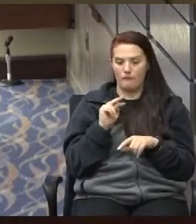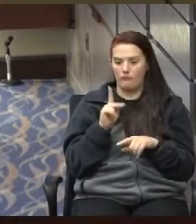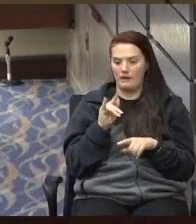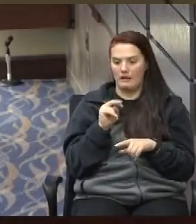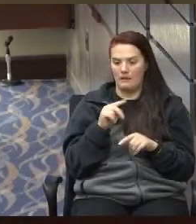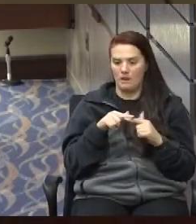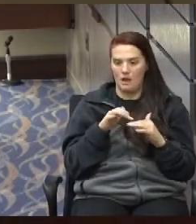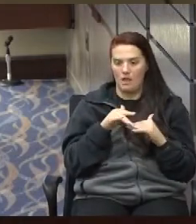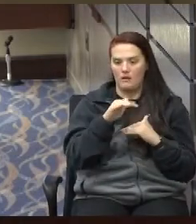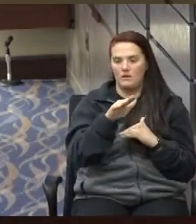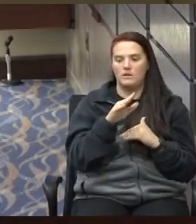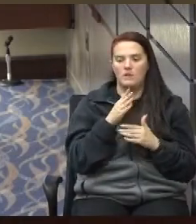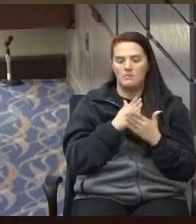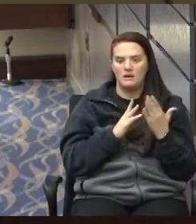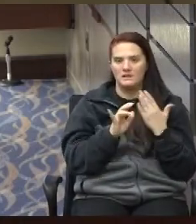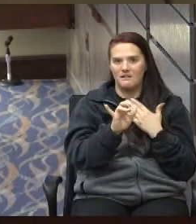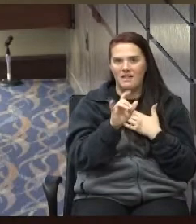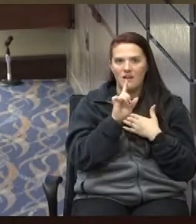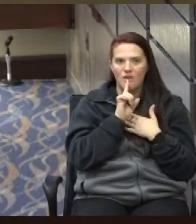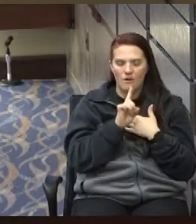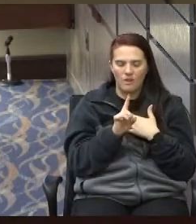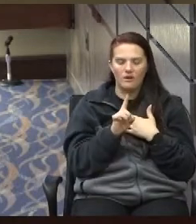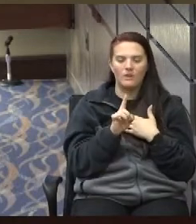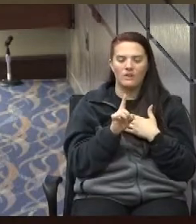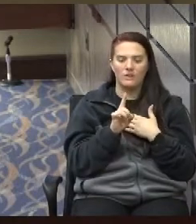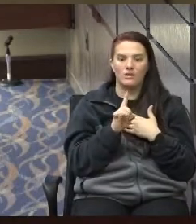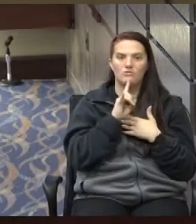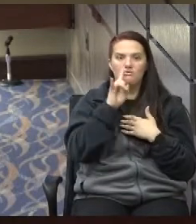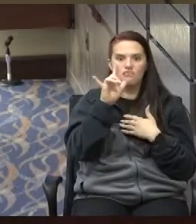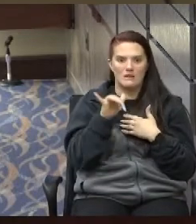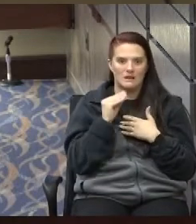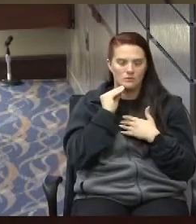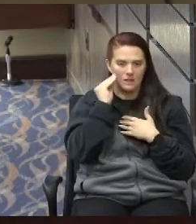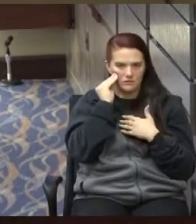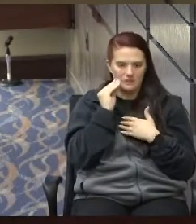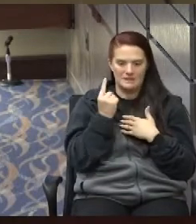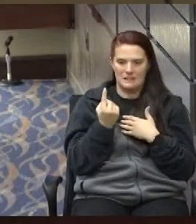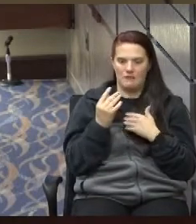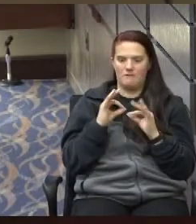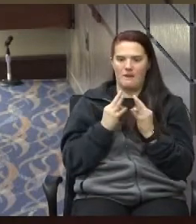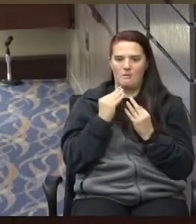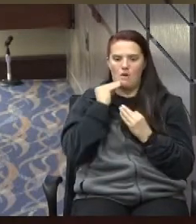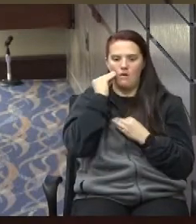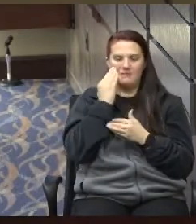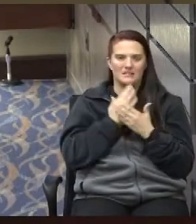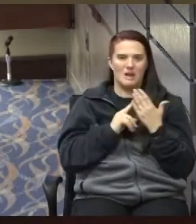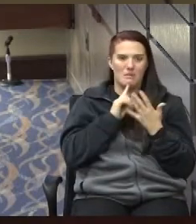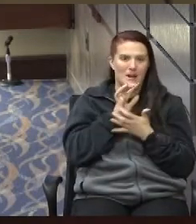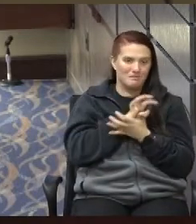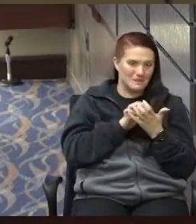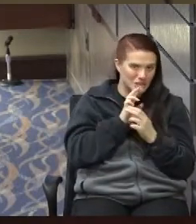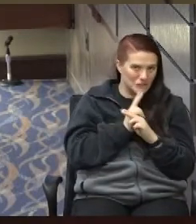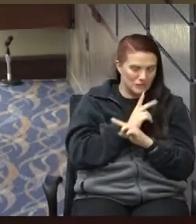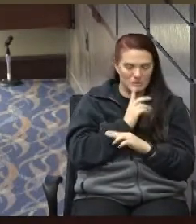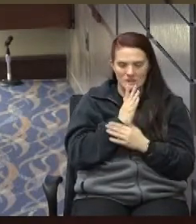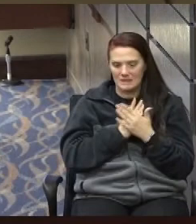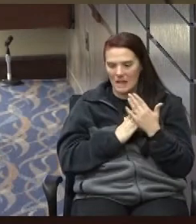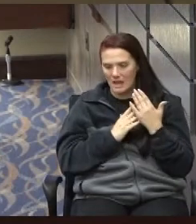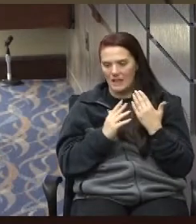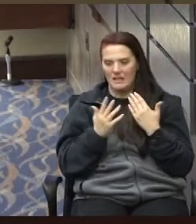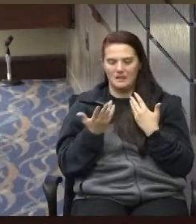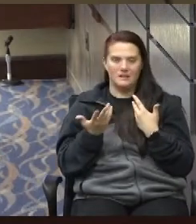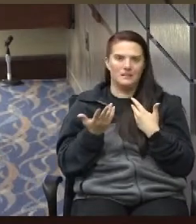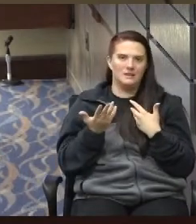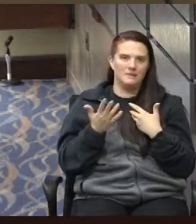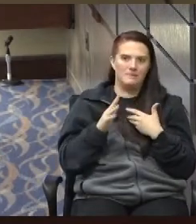up to Maple, parts of that are really residential single-family homes. Some are mixed use, some, up by